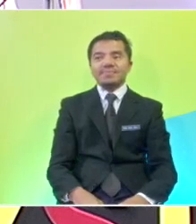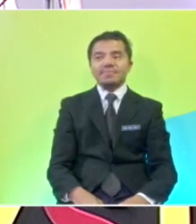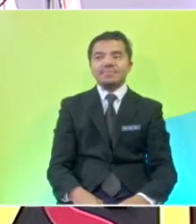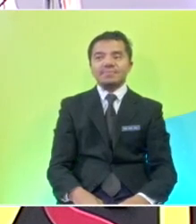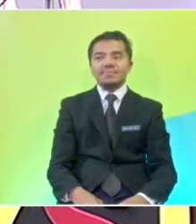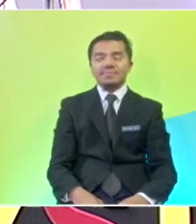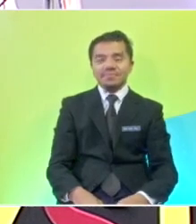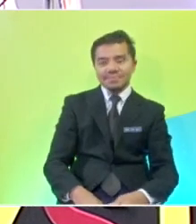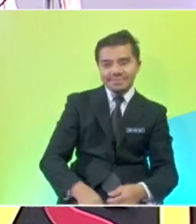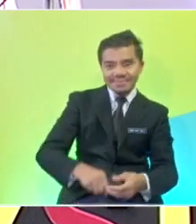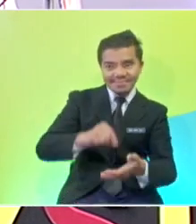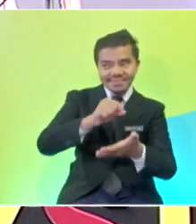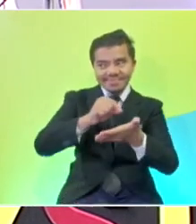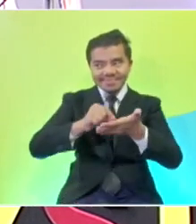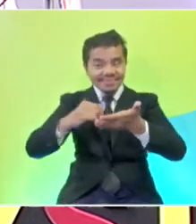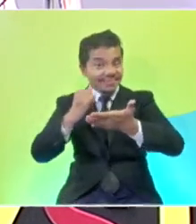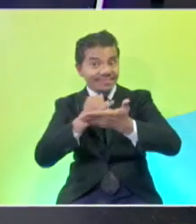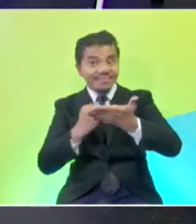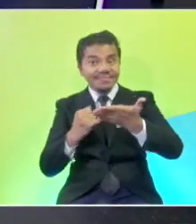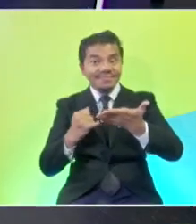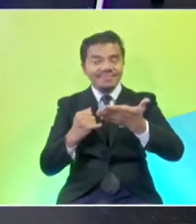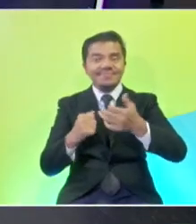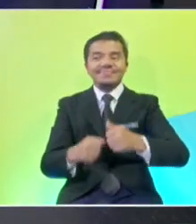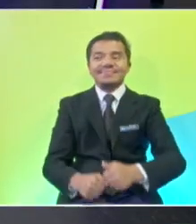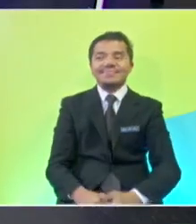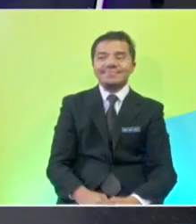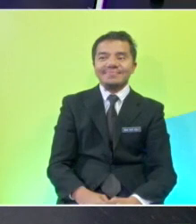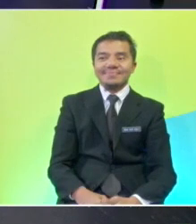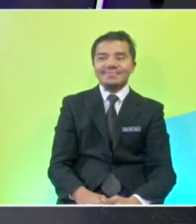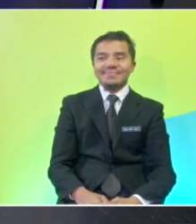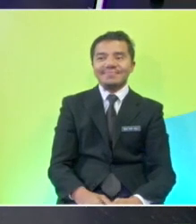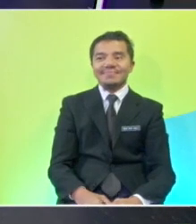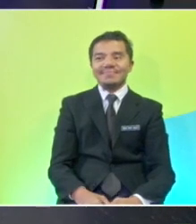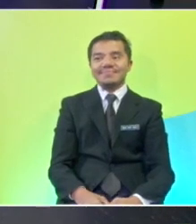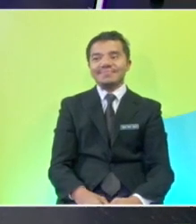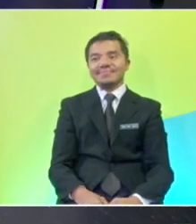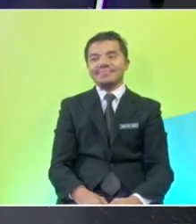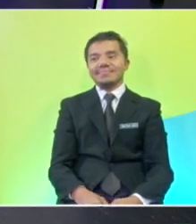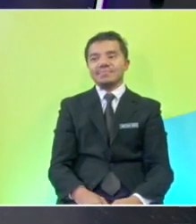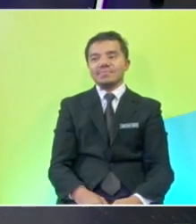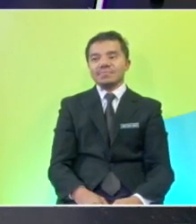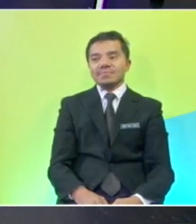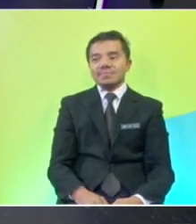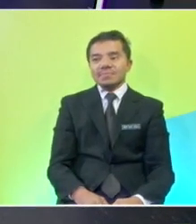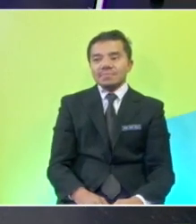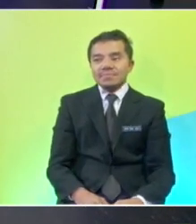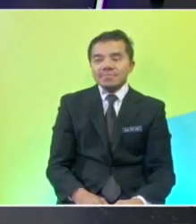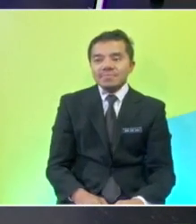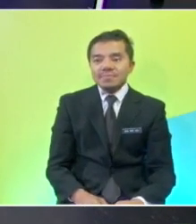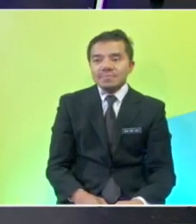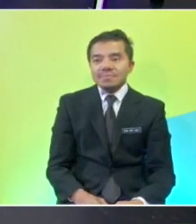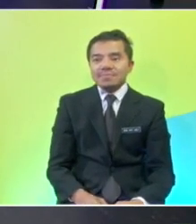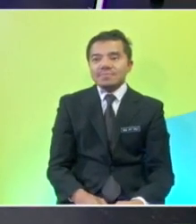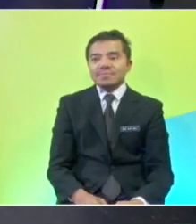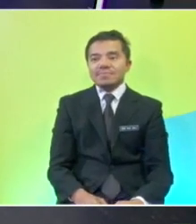get to it. Maybe they can show you are doing right. Yeah. So can you show your work? Okay, Okay, come on, start. I'm not very good